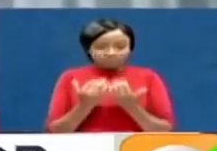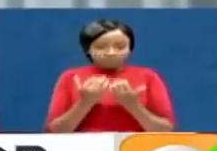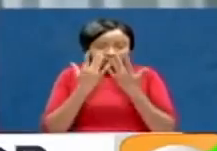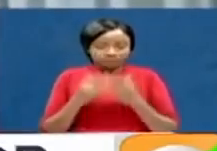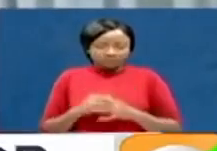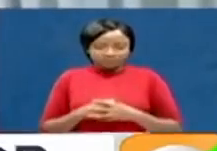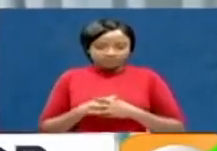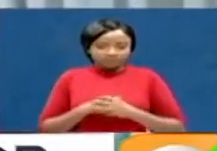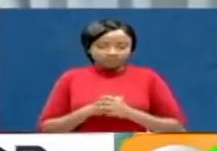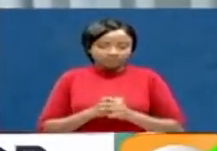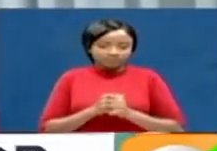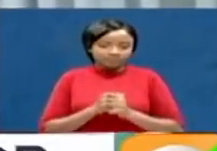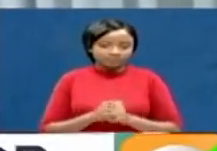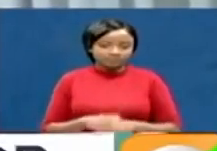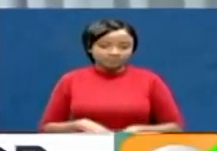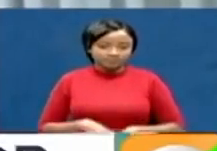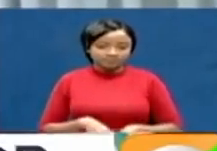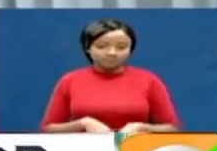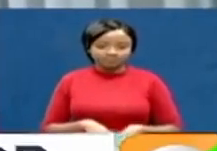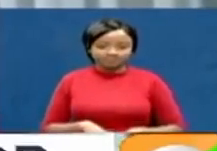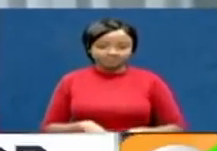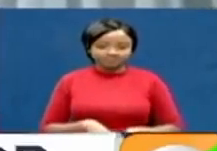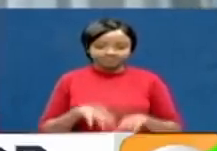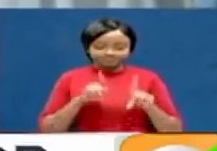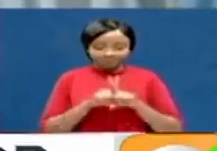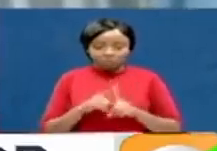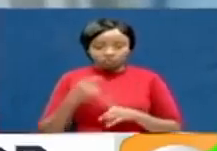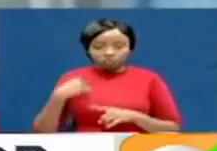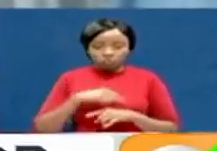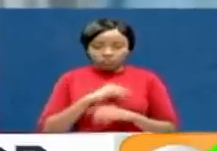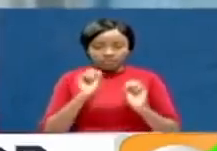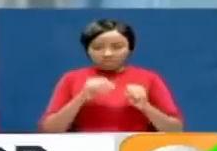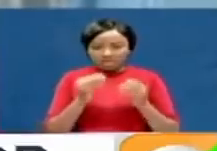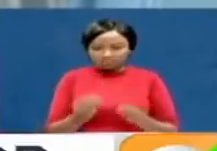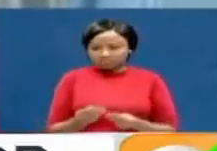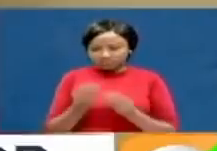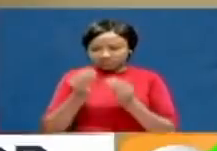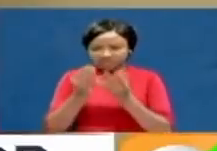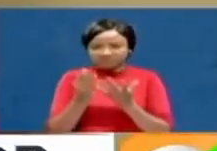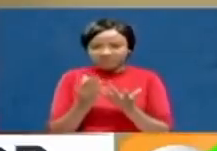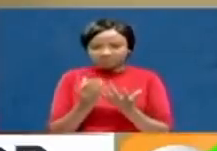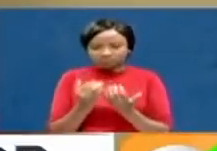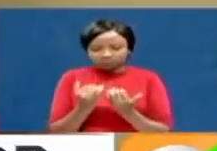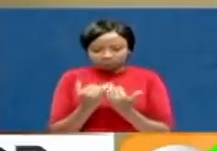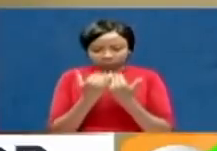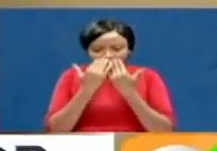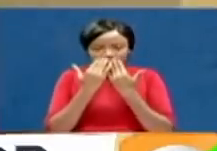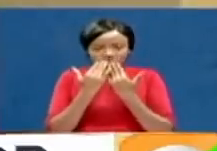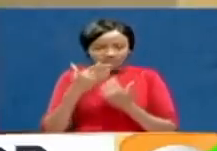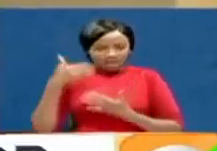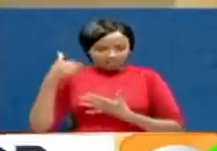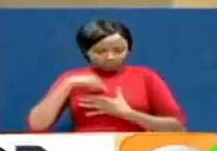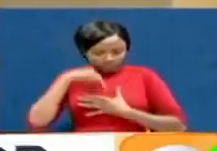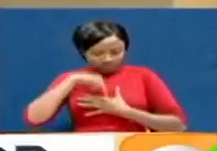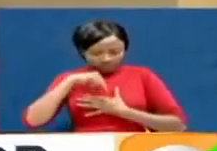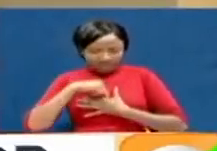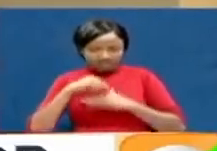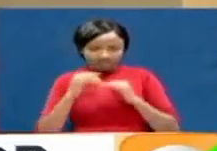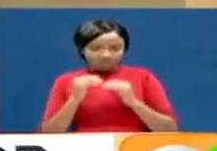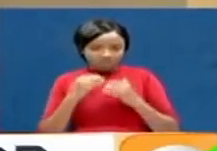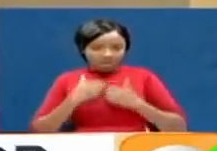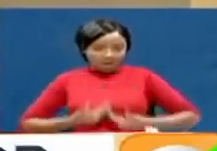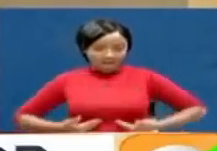thing is, this one, we are able to deliver oxygen up to the level of the lungs. The problem is that there aren't enough